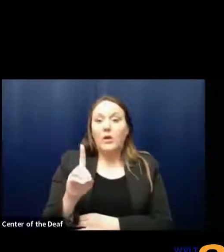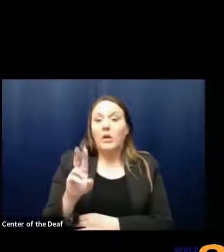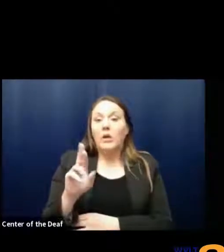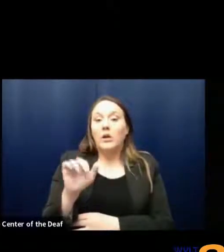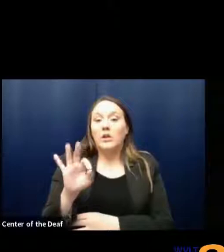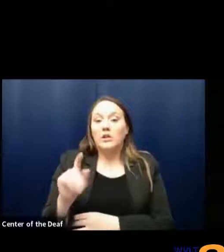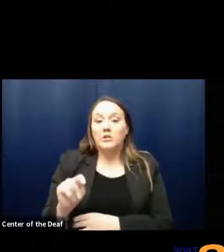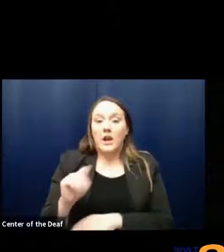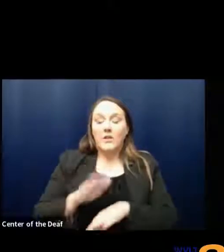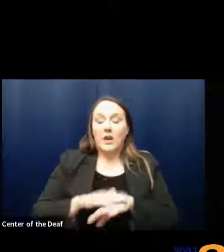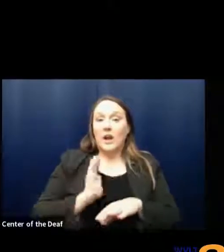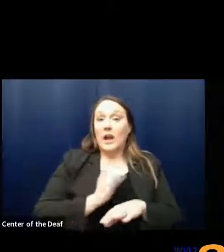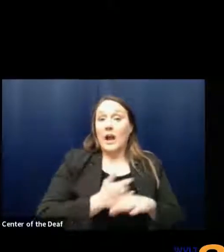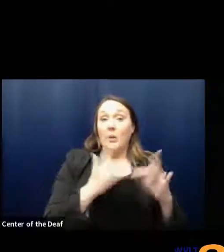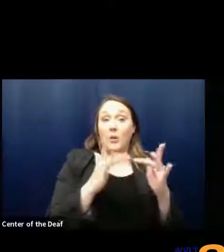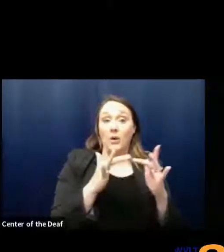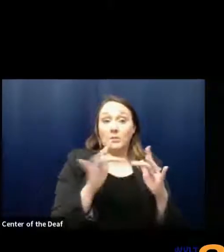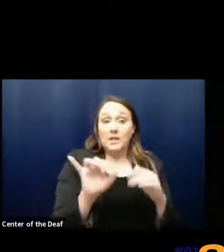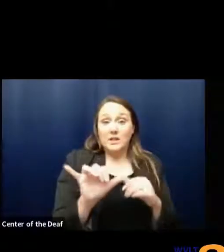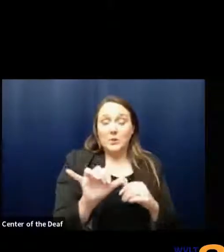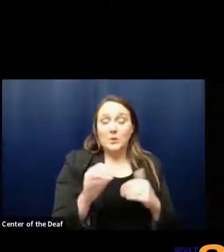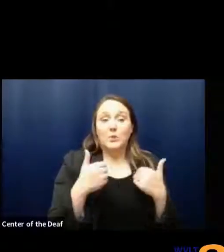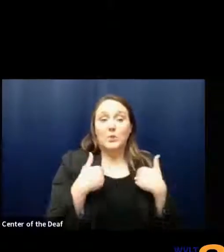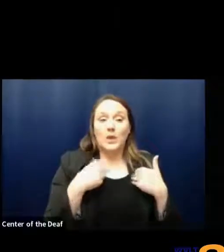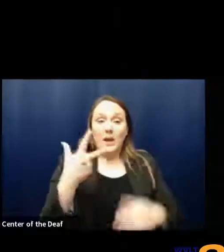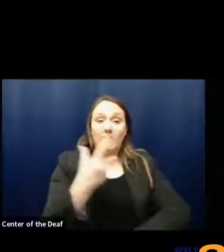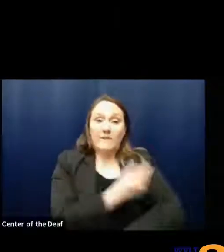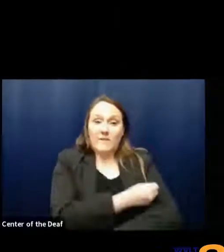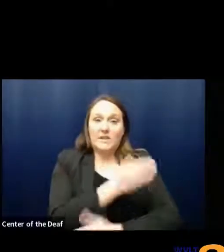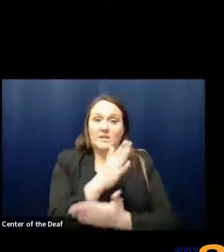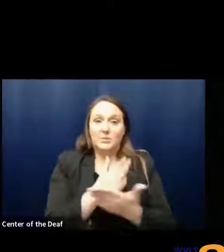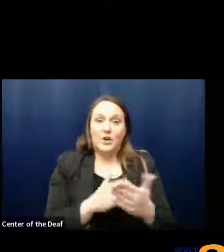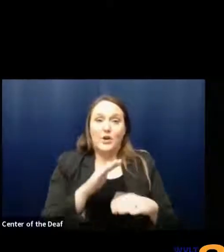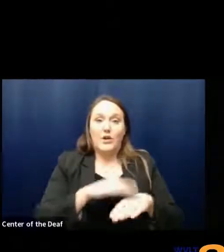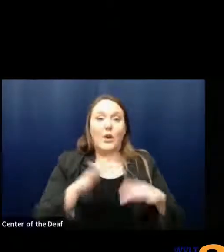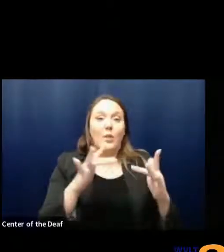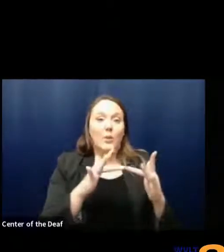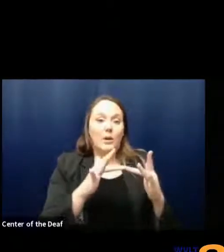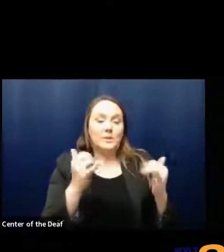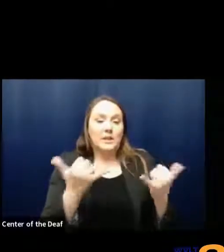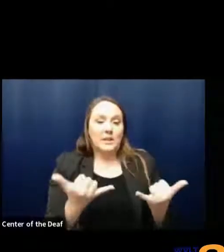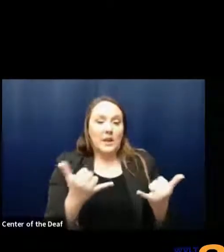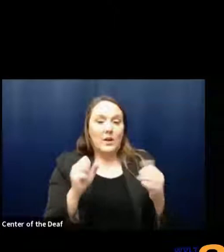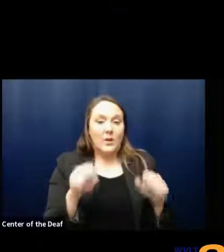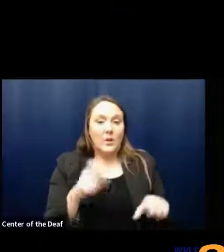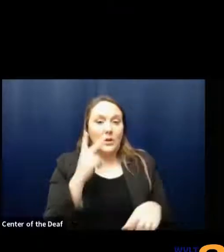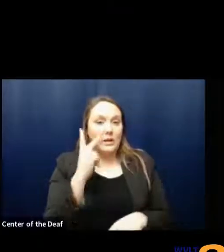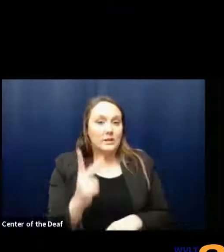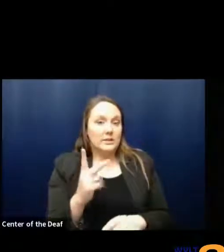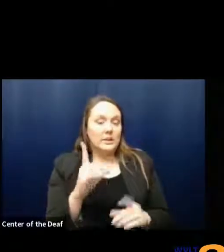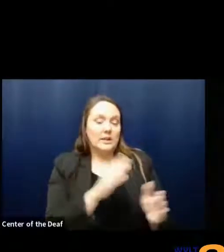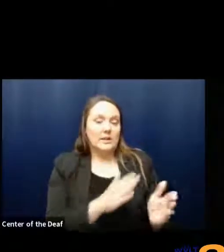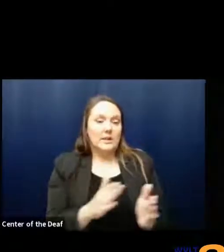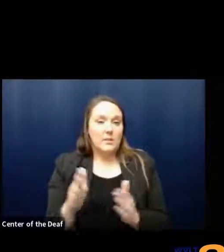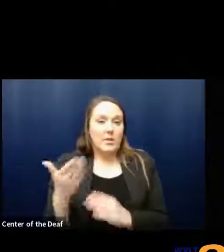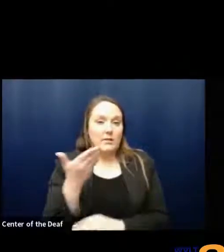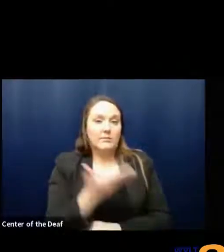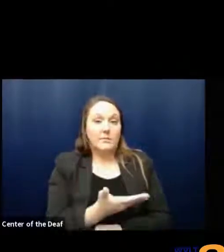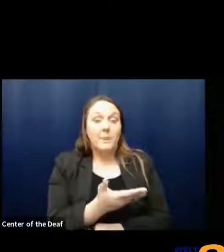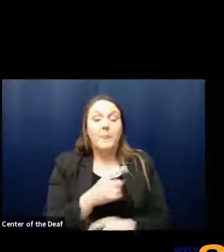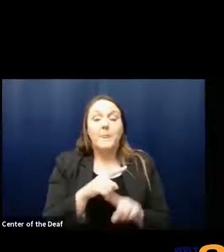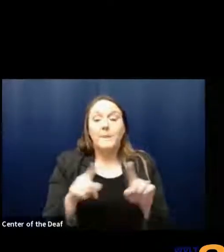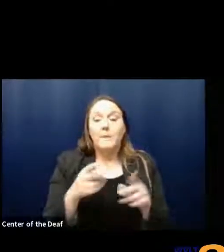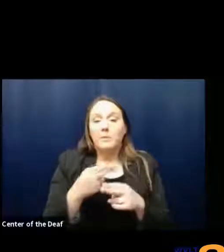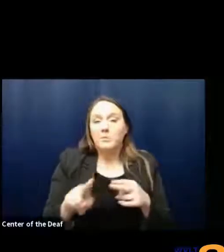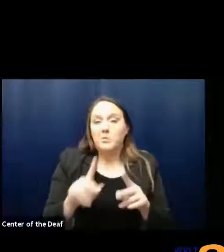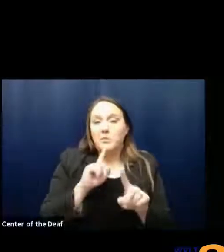we put it on our website as well. We've got a vaccine section of our website, and that's where you can see the Tennessee Department of Health's plan. But to briefly answer your